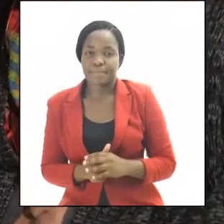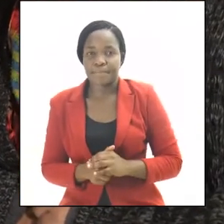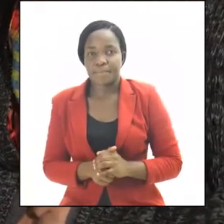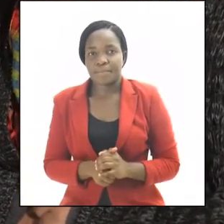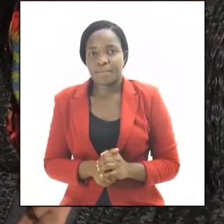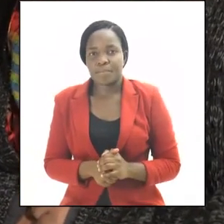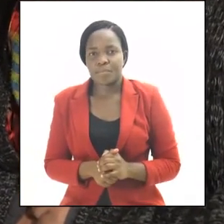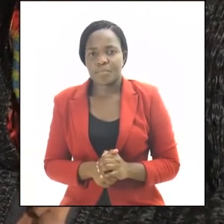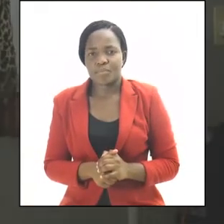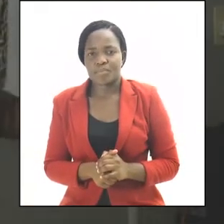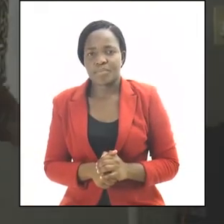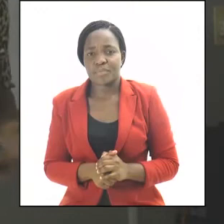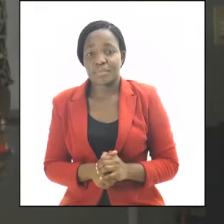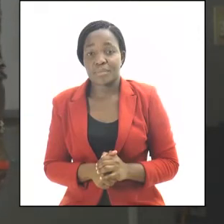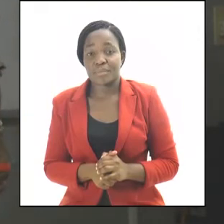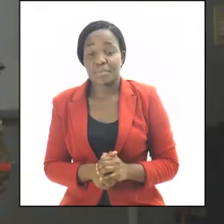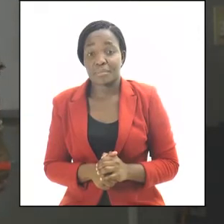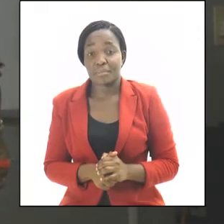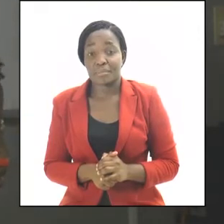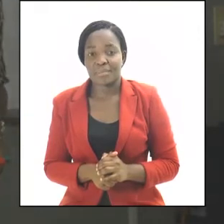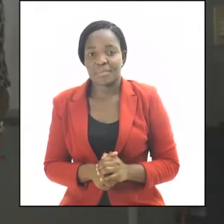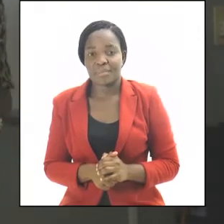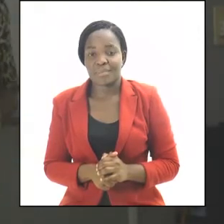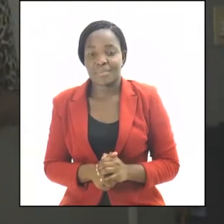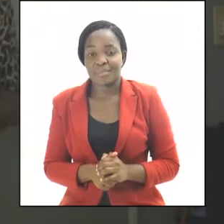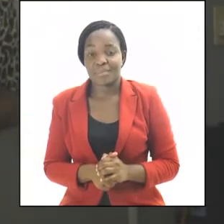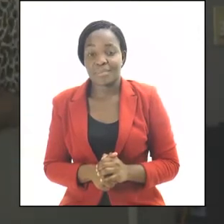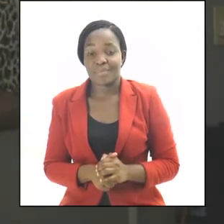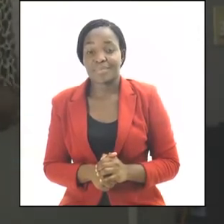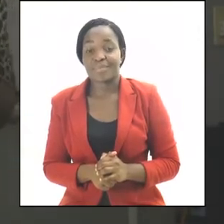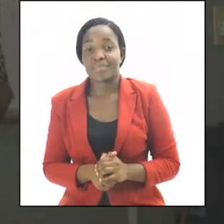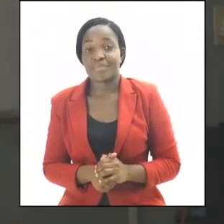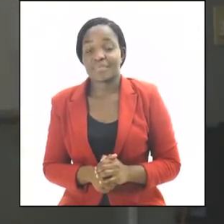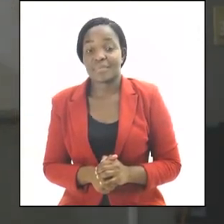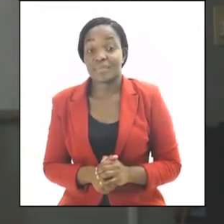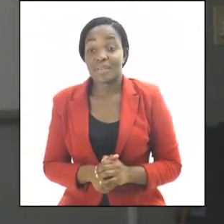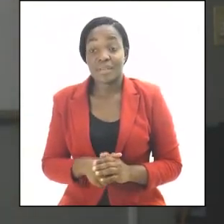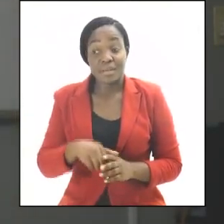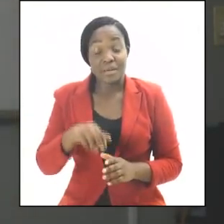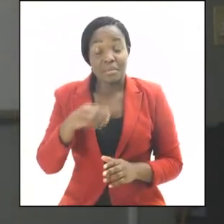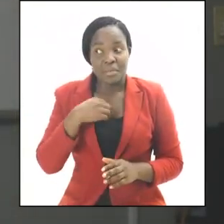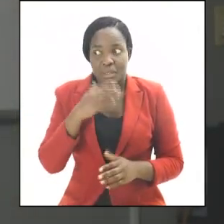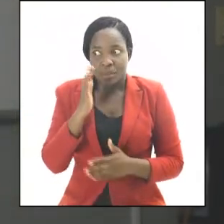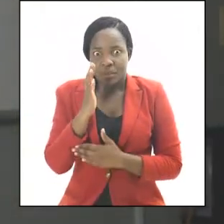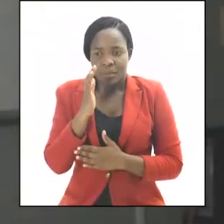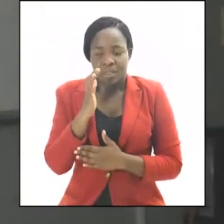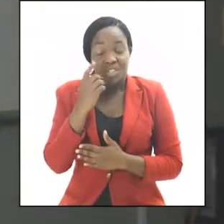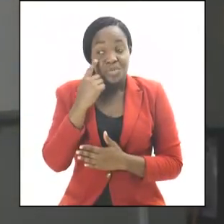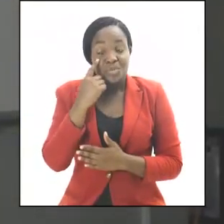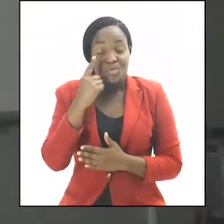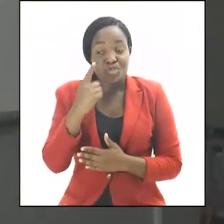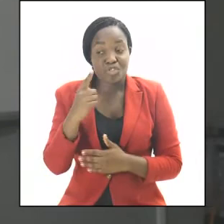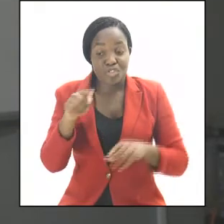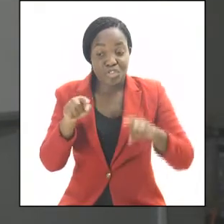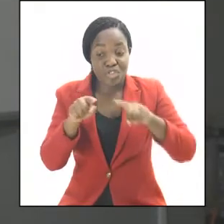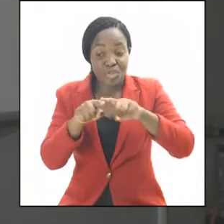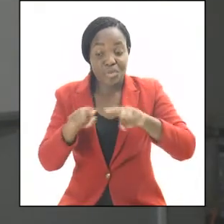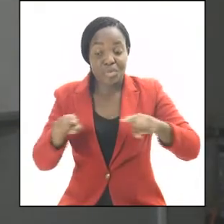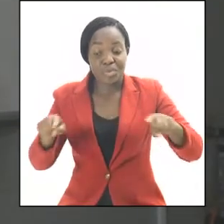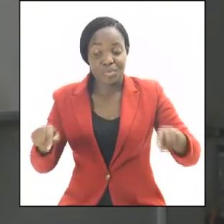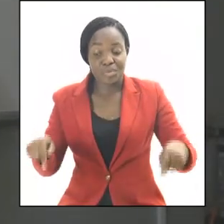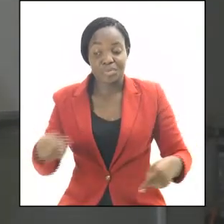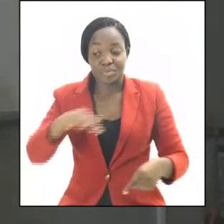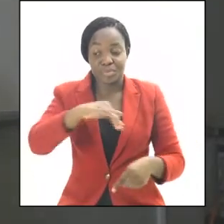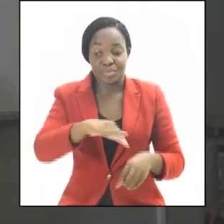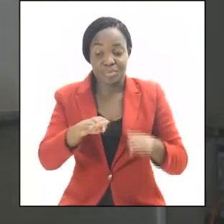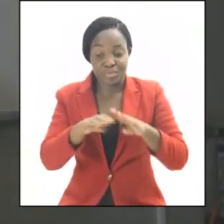fact, I'm surprised that you have not noticed that the desks that you are working on are in that shape.